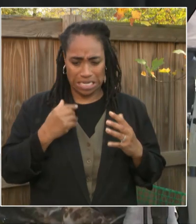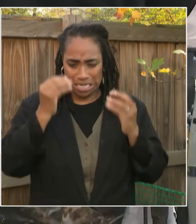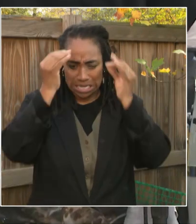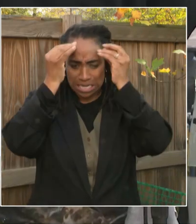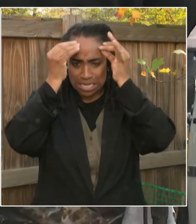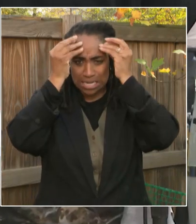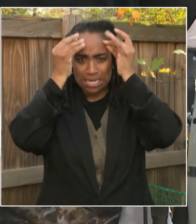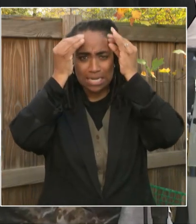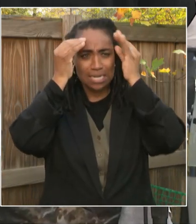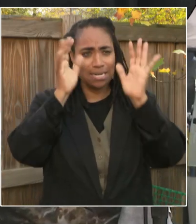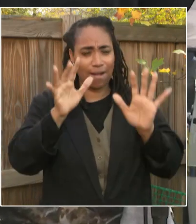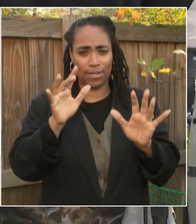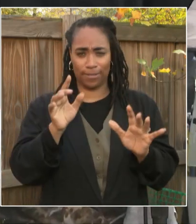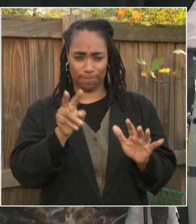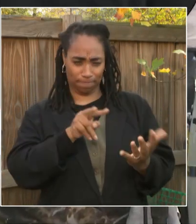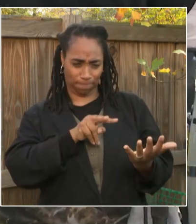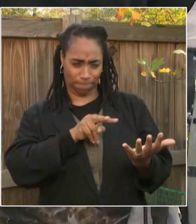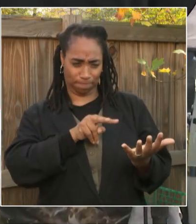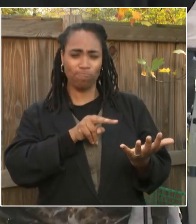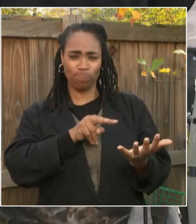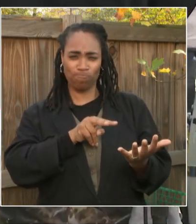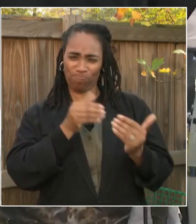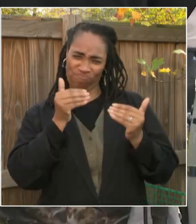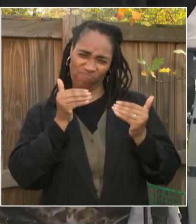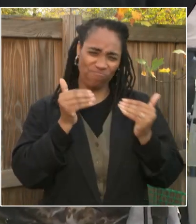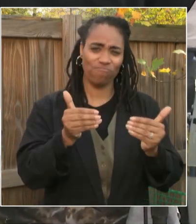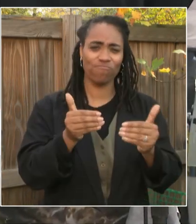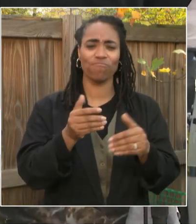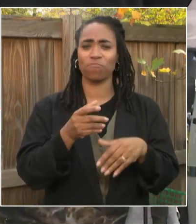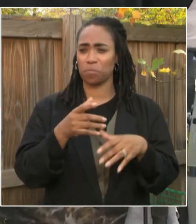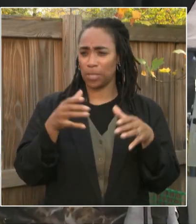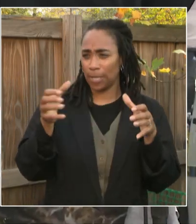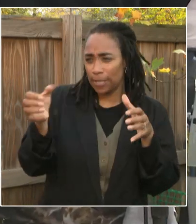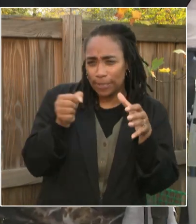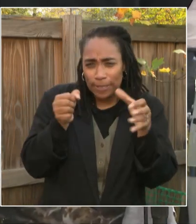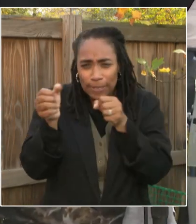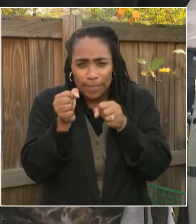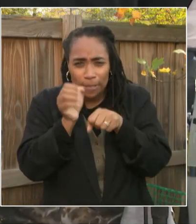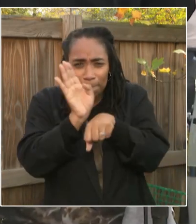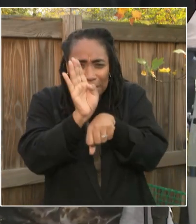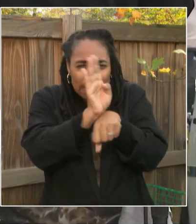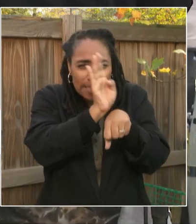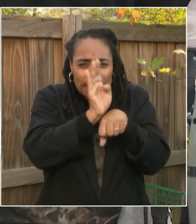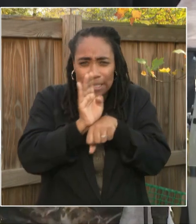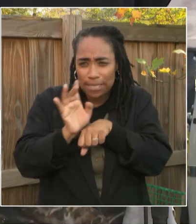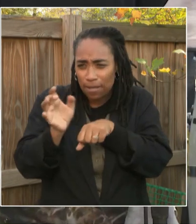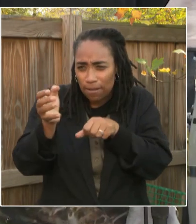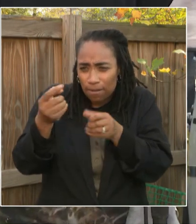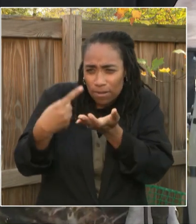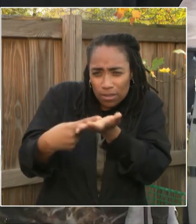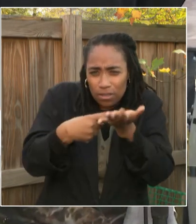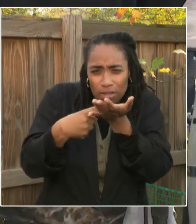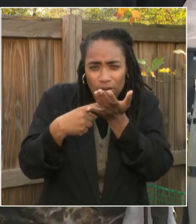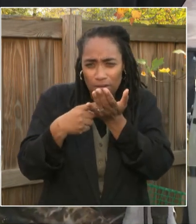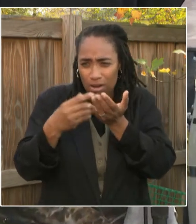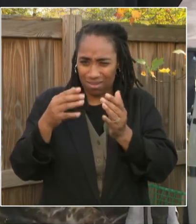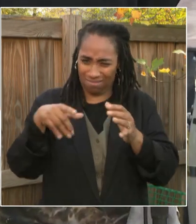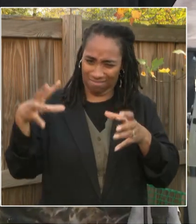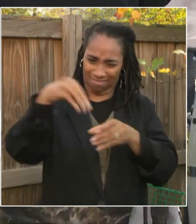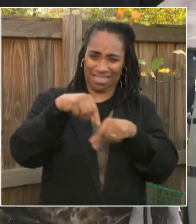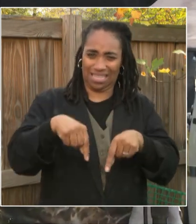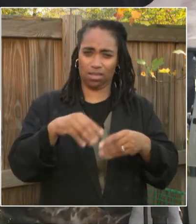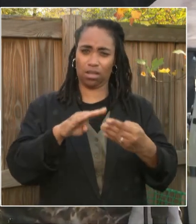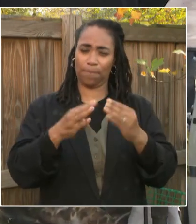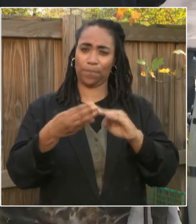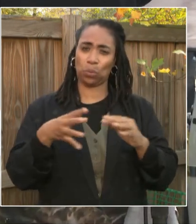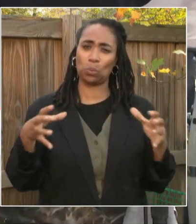like these could own their own spaces, root themselves in their communities, So when I introduced and championed the bill to help